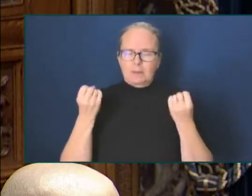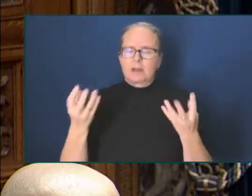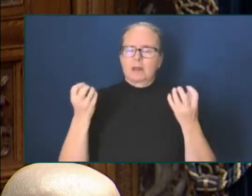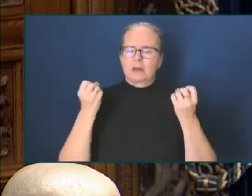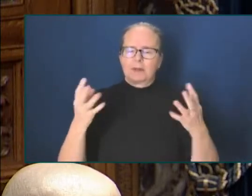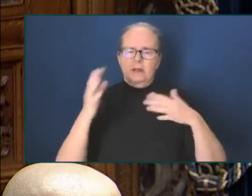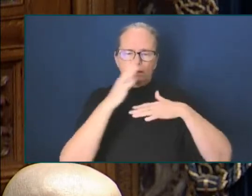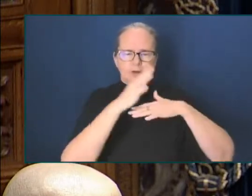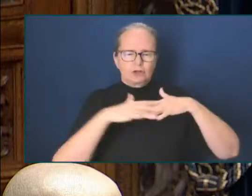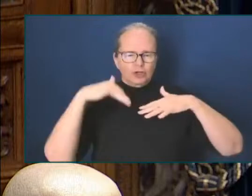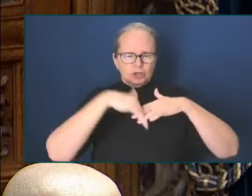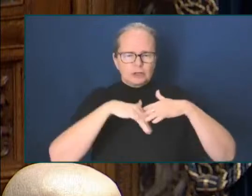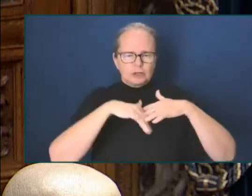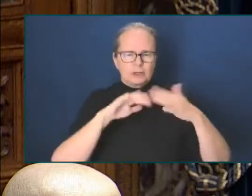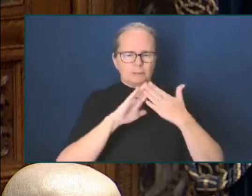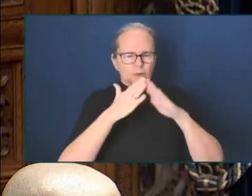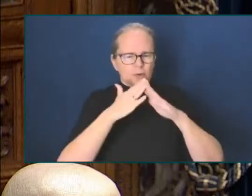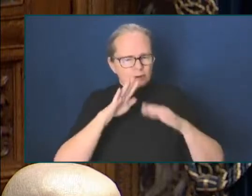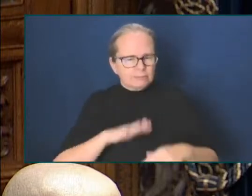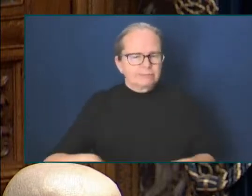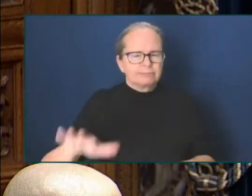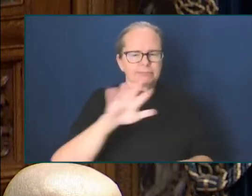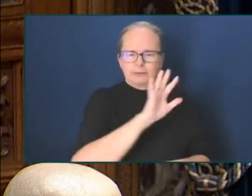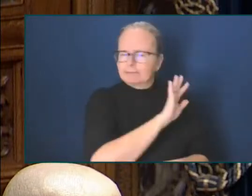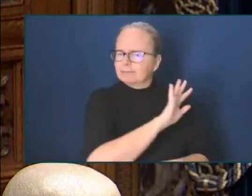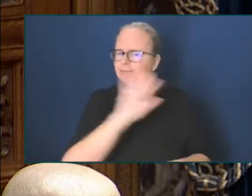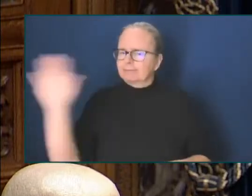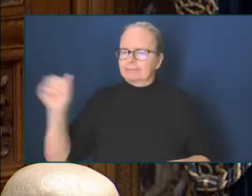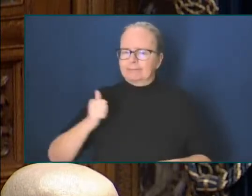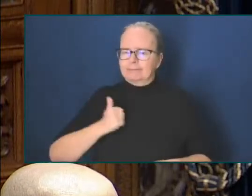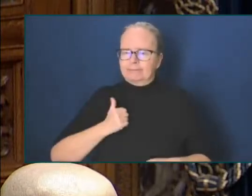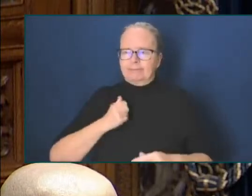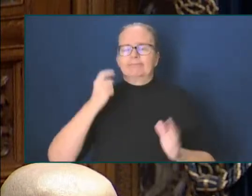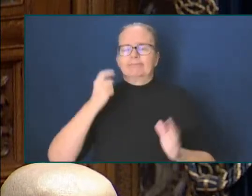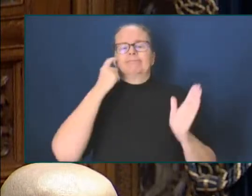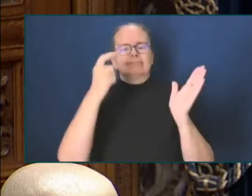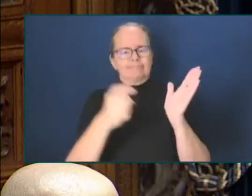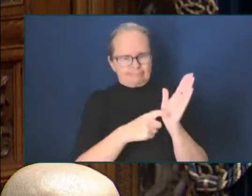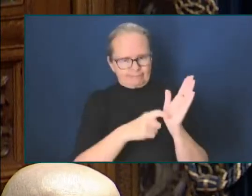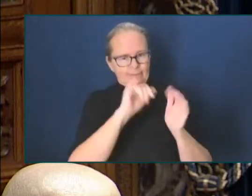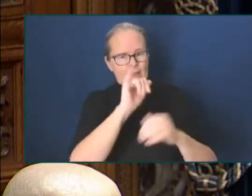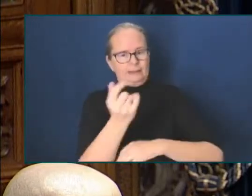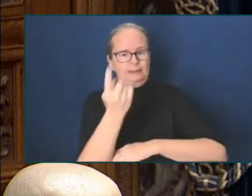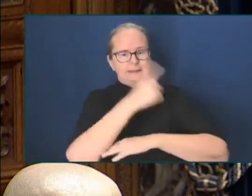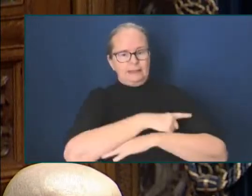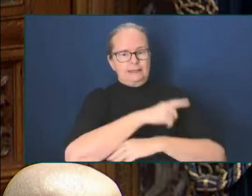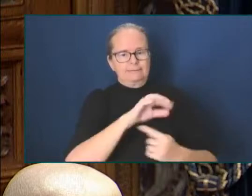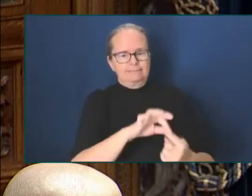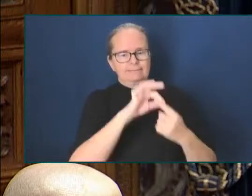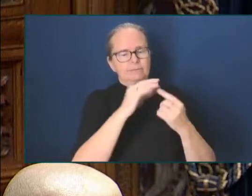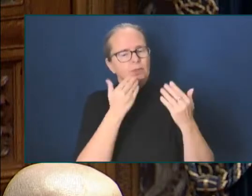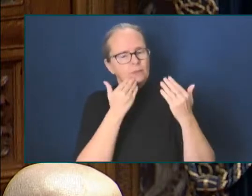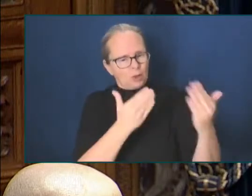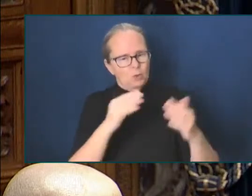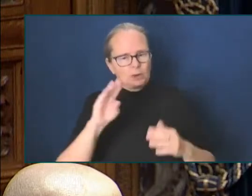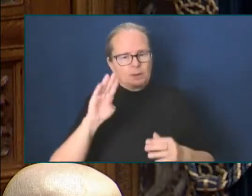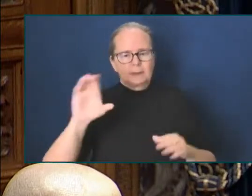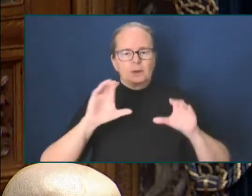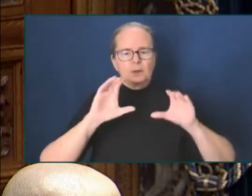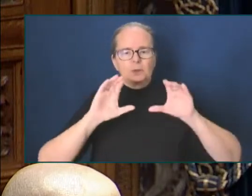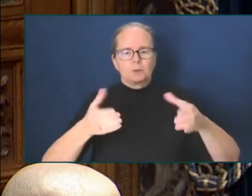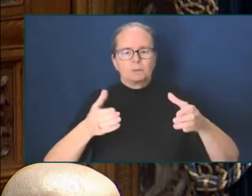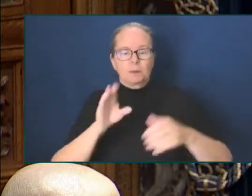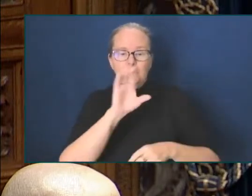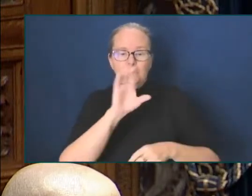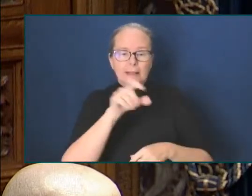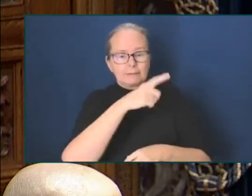Canada. Thanks to BCANS, BC is leading the way in recognizing, raising awareness, and celebrating the